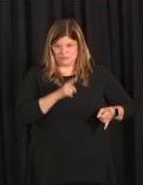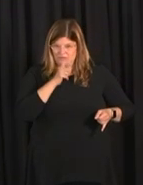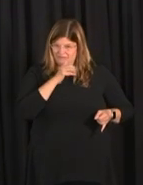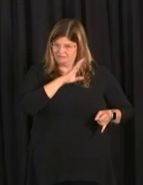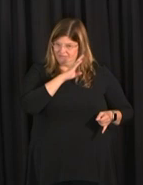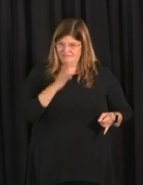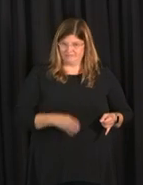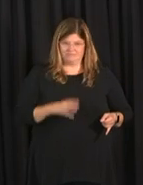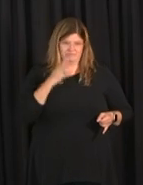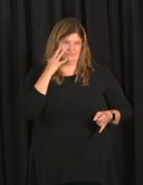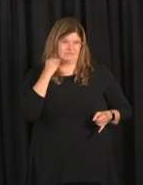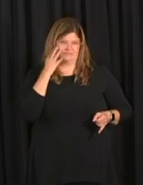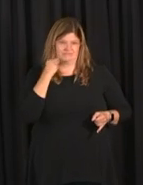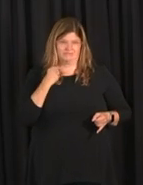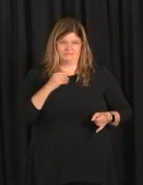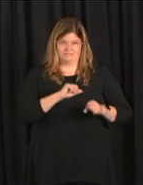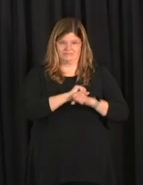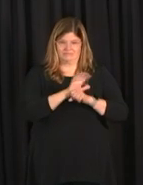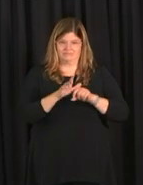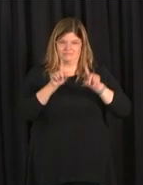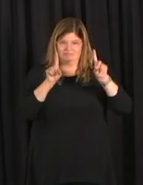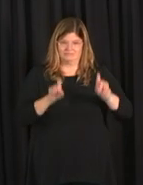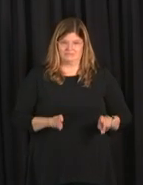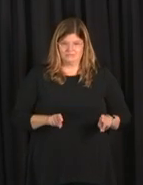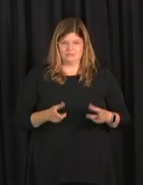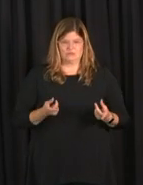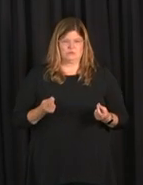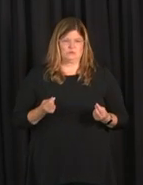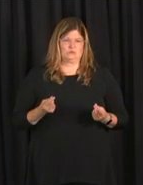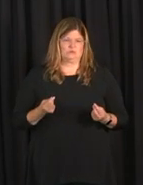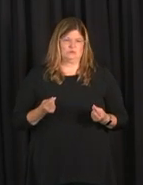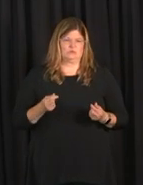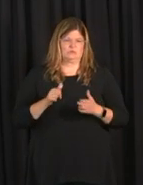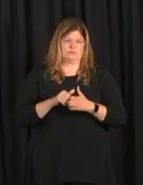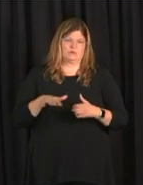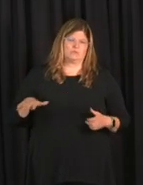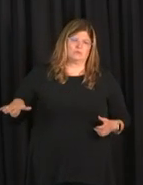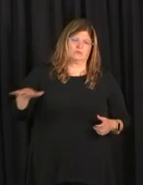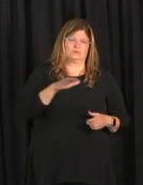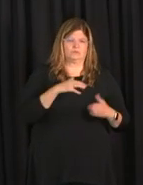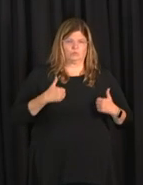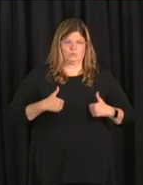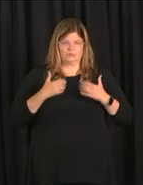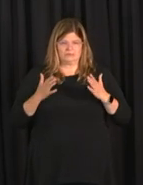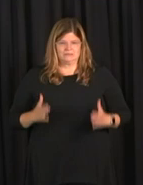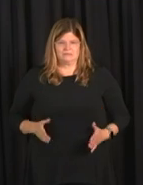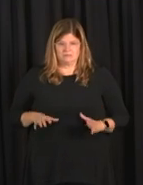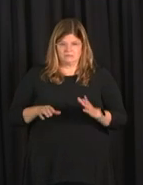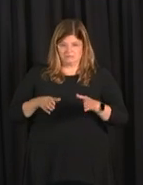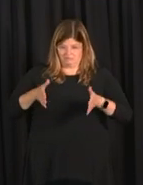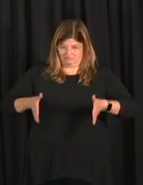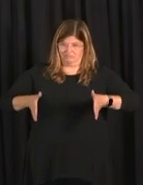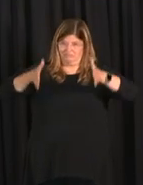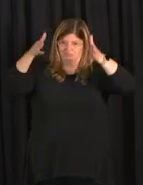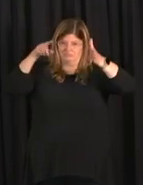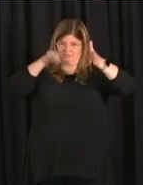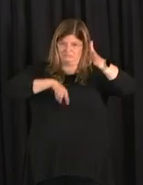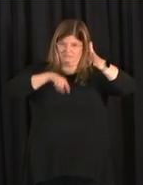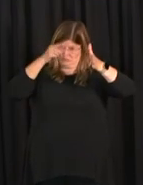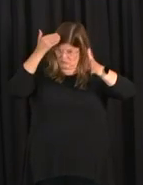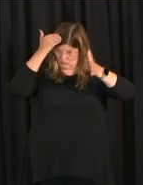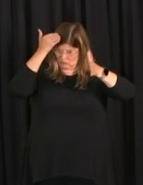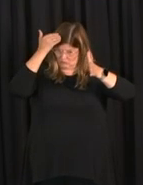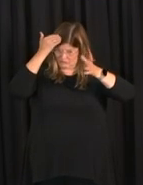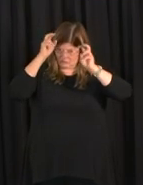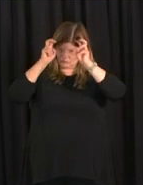or get tested again or anything, can you tell us what you're doing to keep other residents of that building where he works safe? Are they aware of this issue